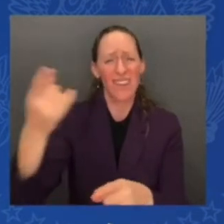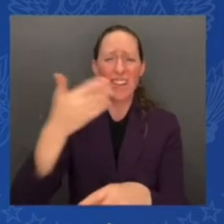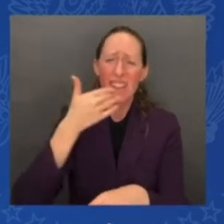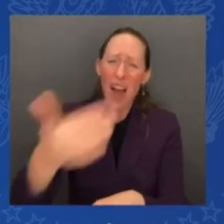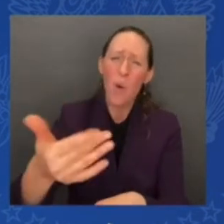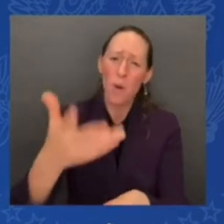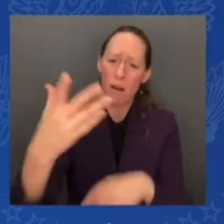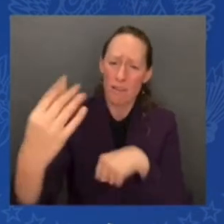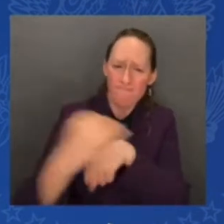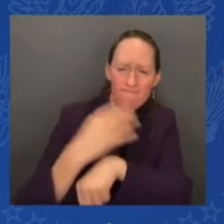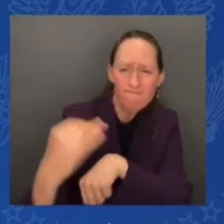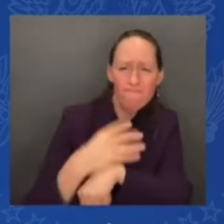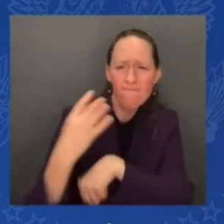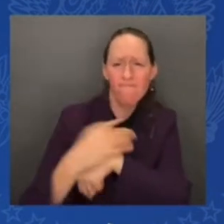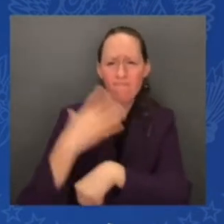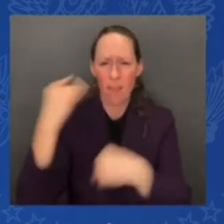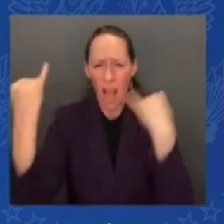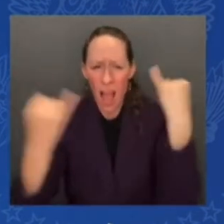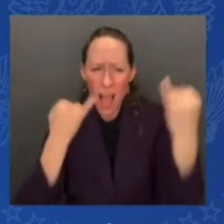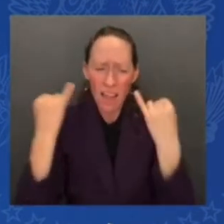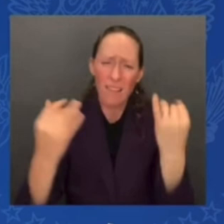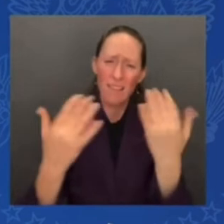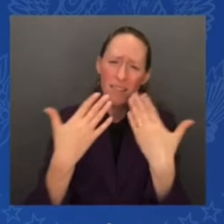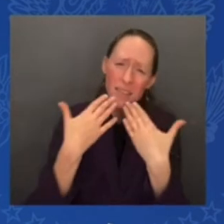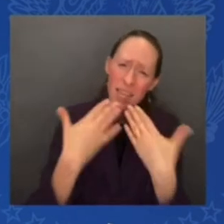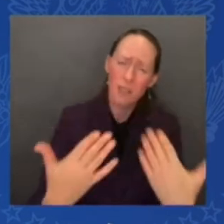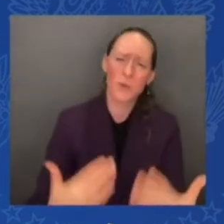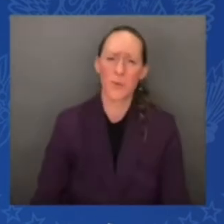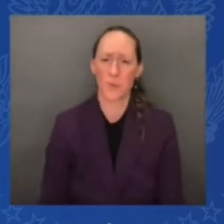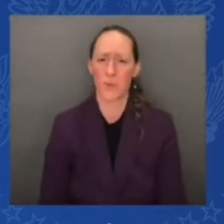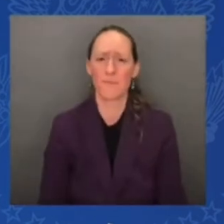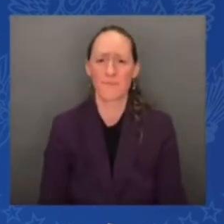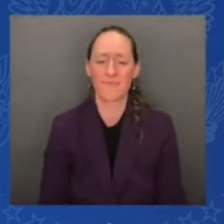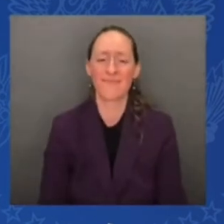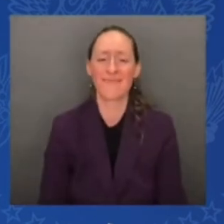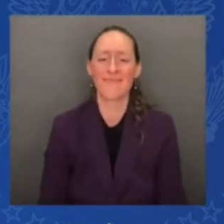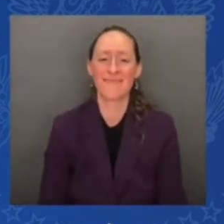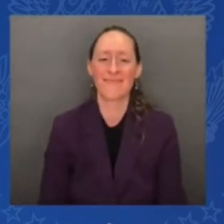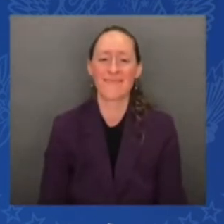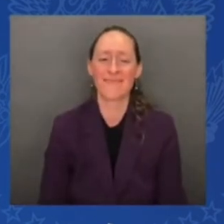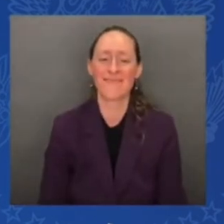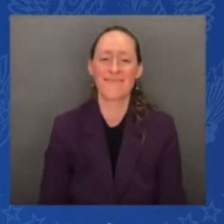And Teresa Lager Fernandez, who isn't here today,